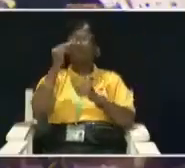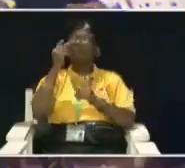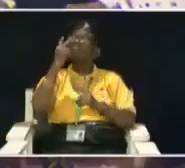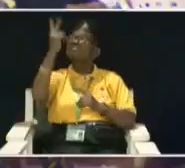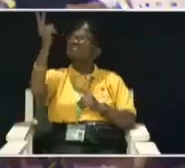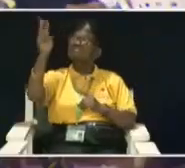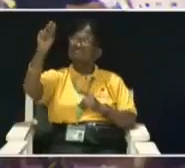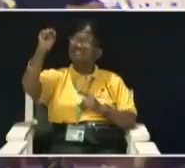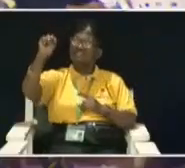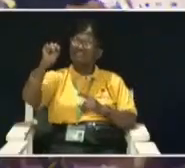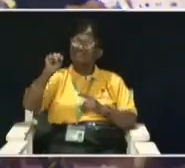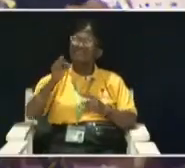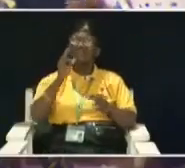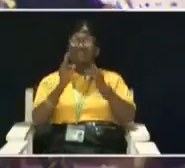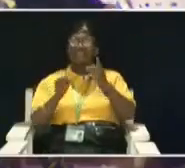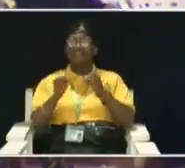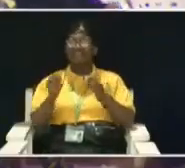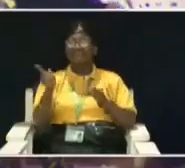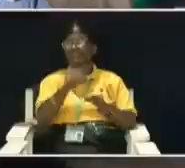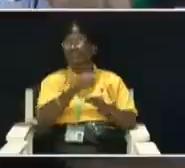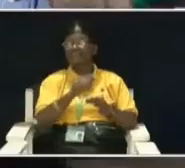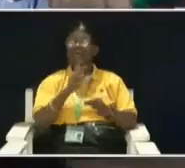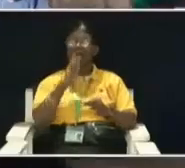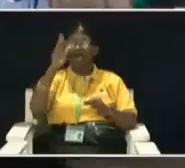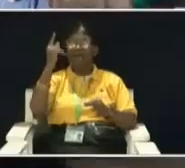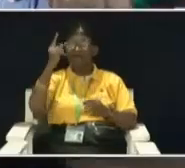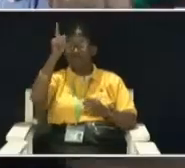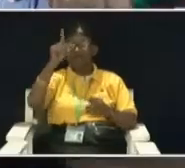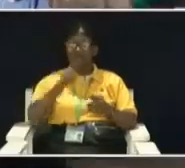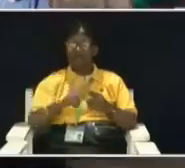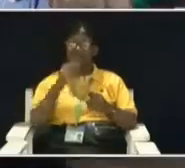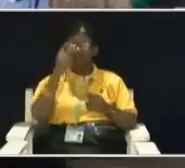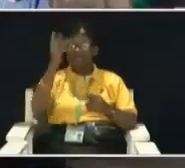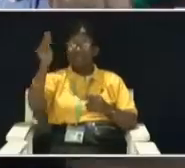If you are the one, let me hear your amen loud and clear.